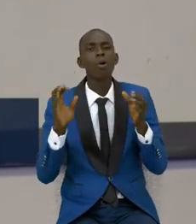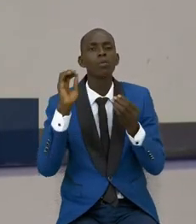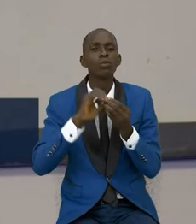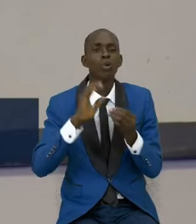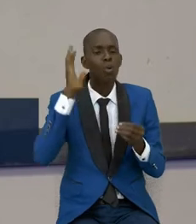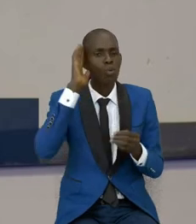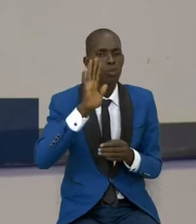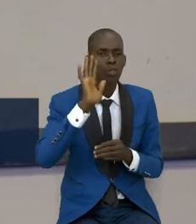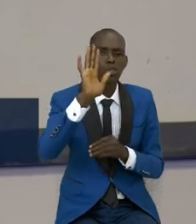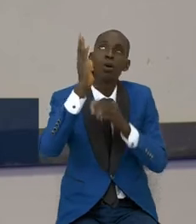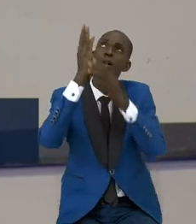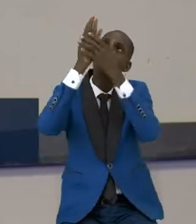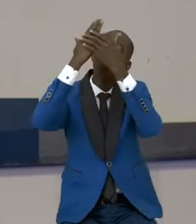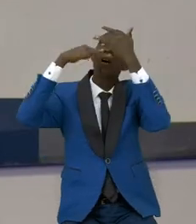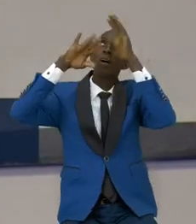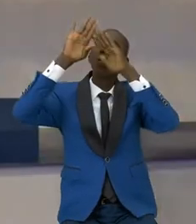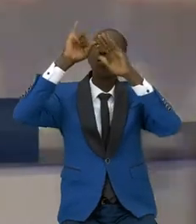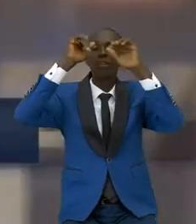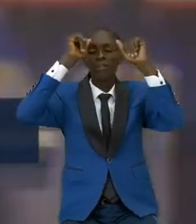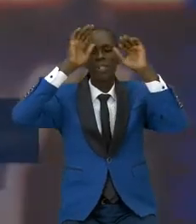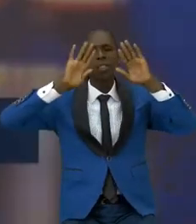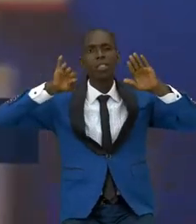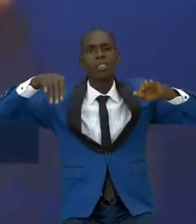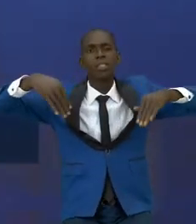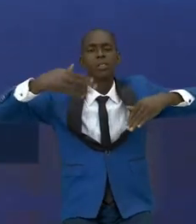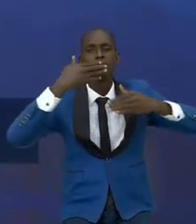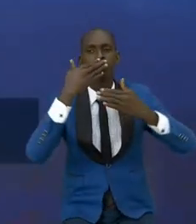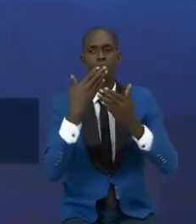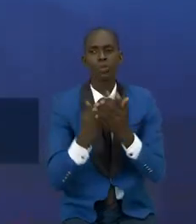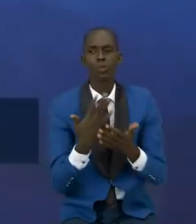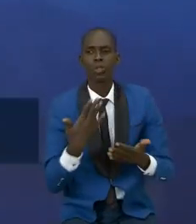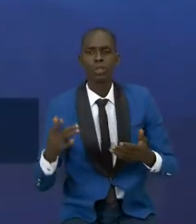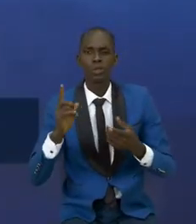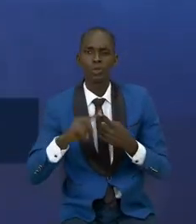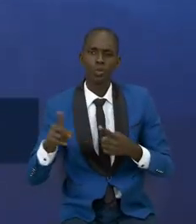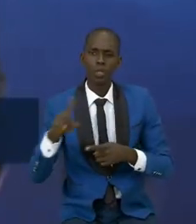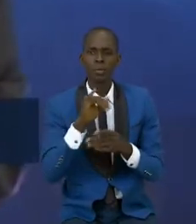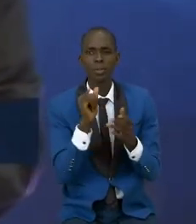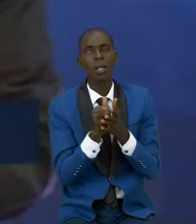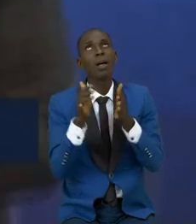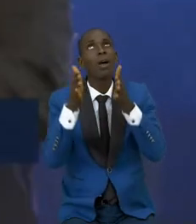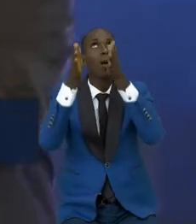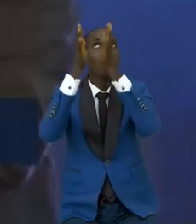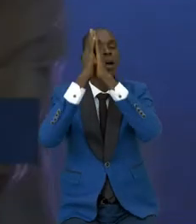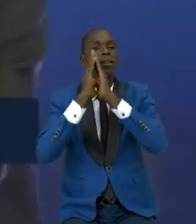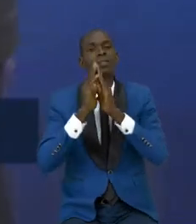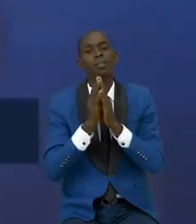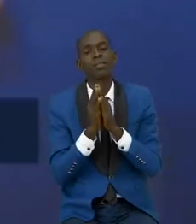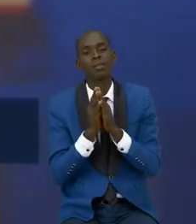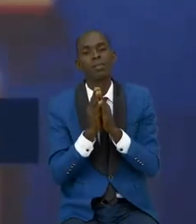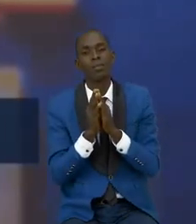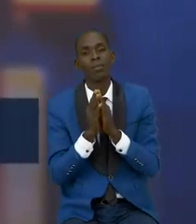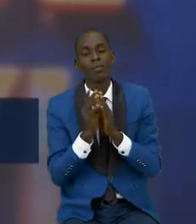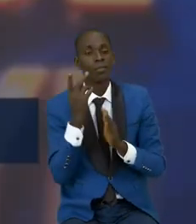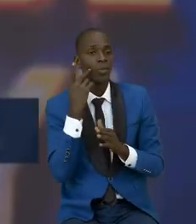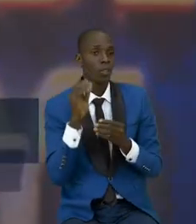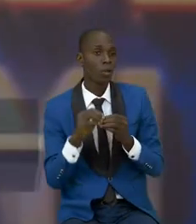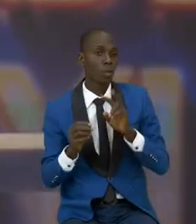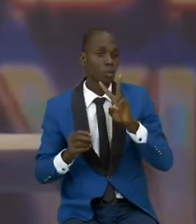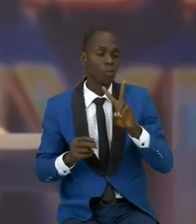Heavenly Father give good things to them that ask him? Look at number two